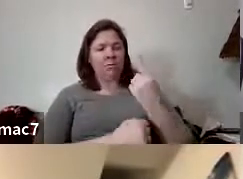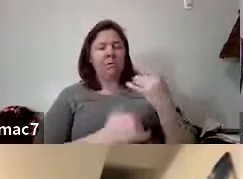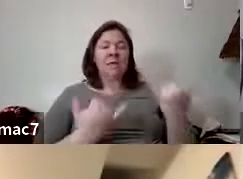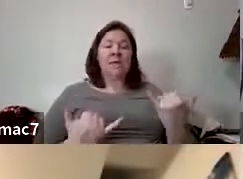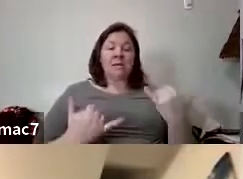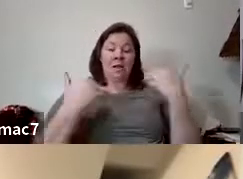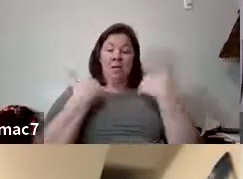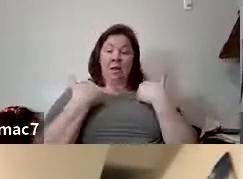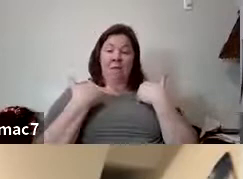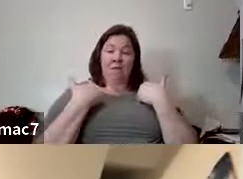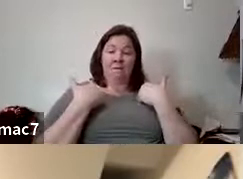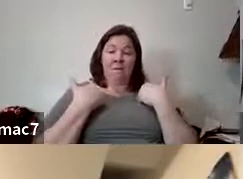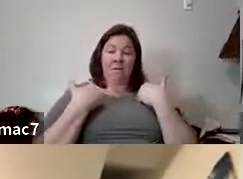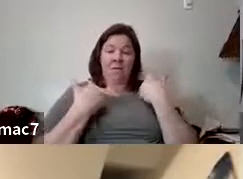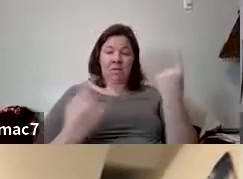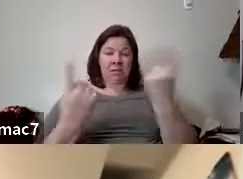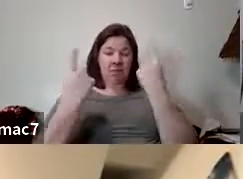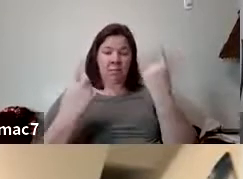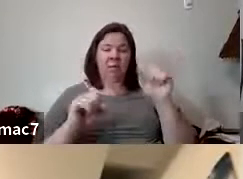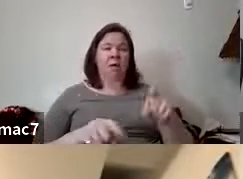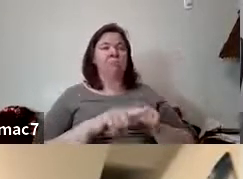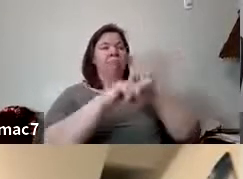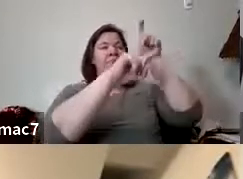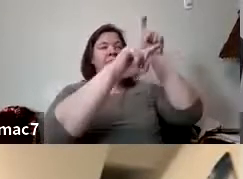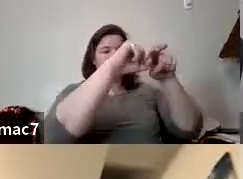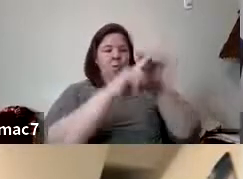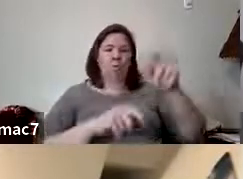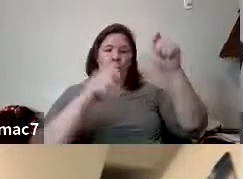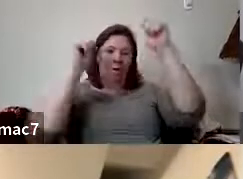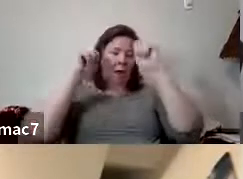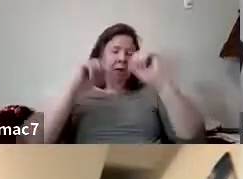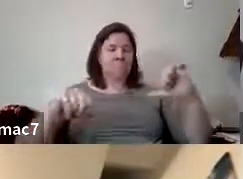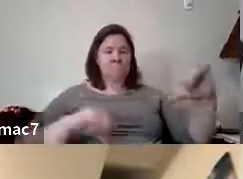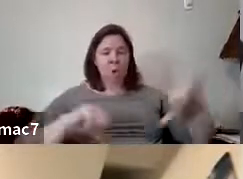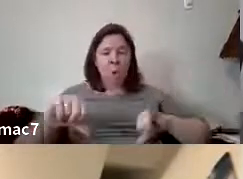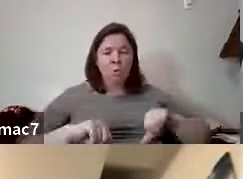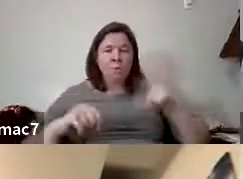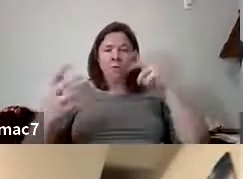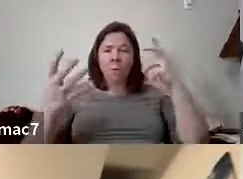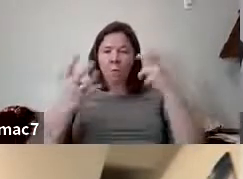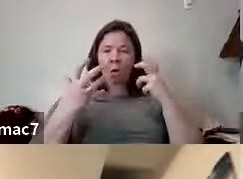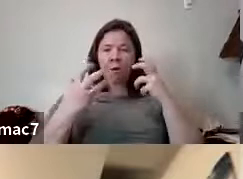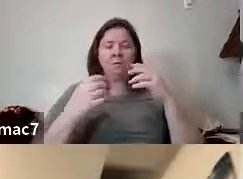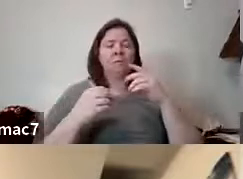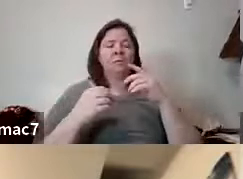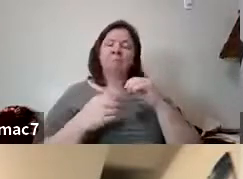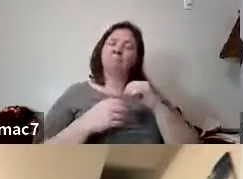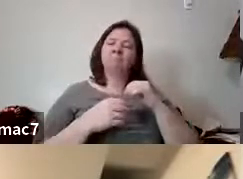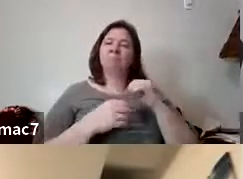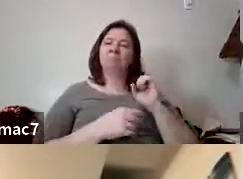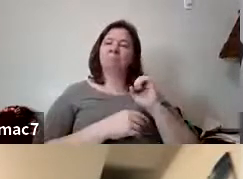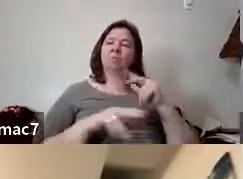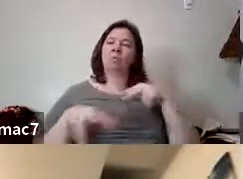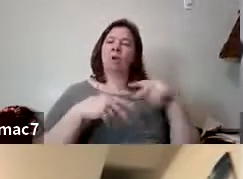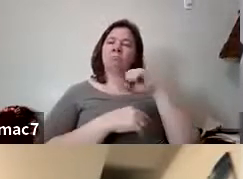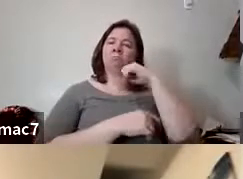something that you can hang your hat on, something you can boast about a little bit, big yourself up a little bit, walk with